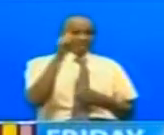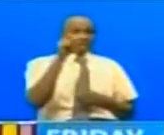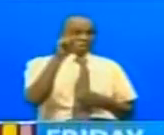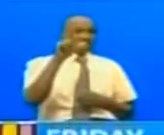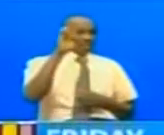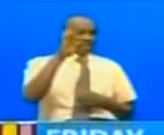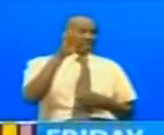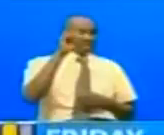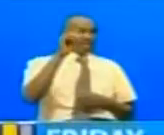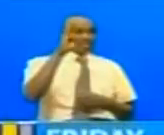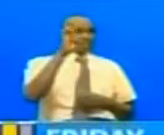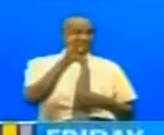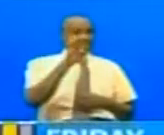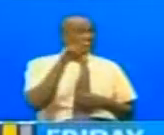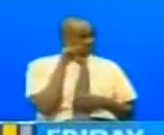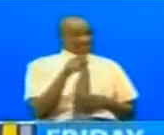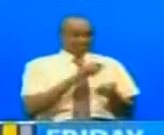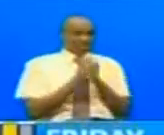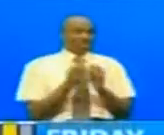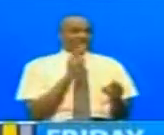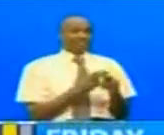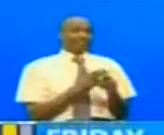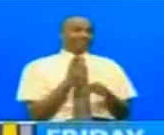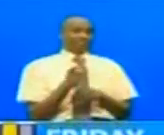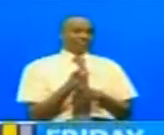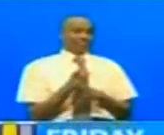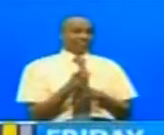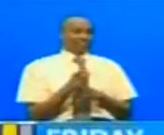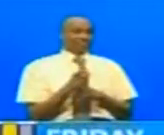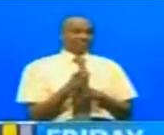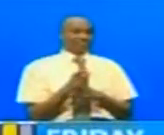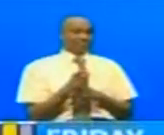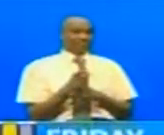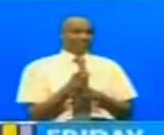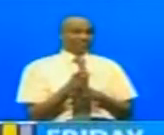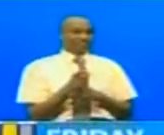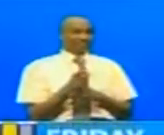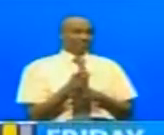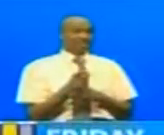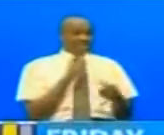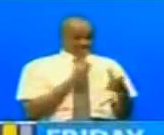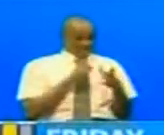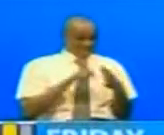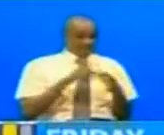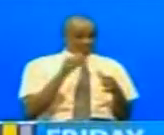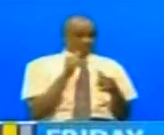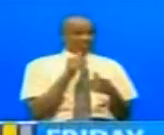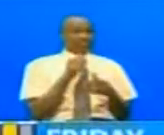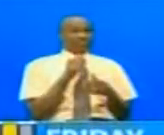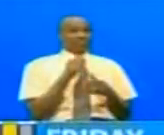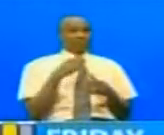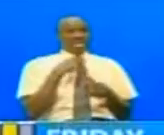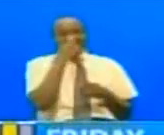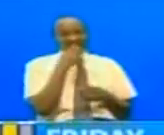Kalembe instead of Kilembe because I was so Kilembe then, Hospital. Yes, Kilembe Hospital. Okay, uh-huh. Then after Nyerere Amin